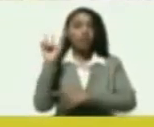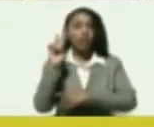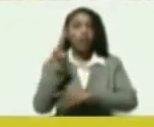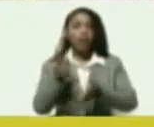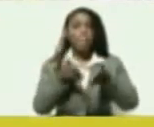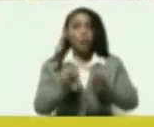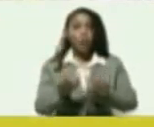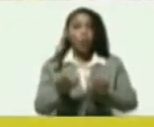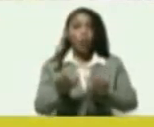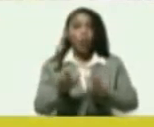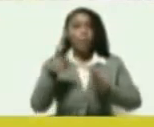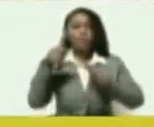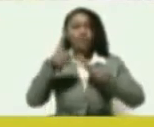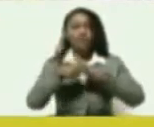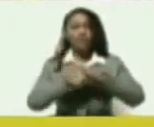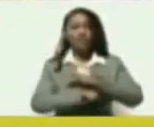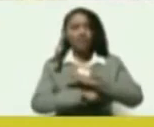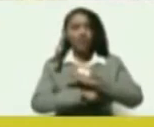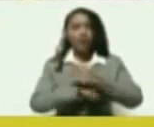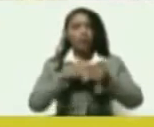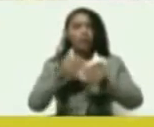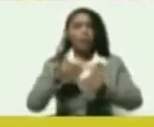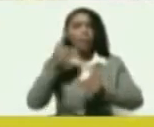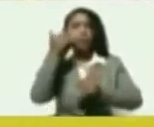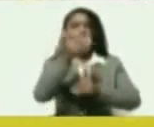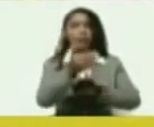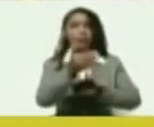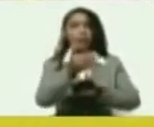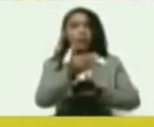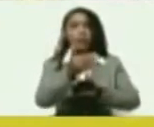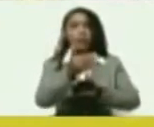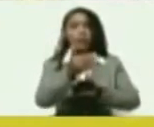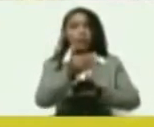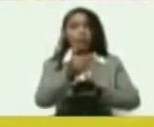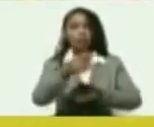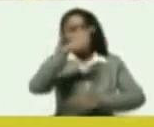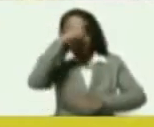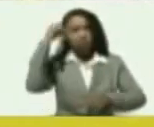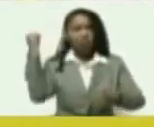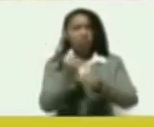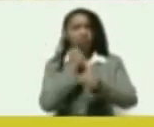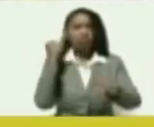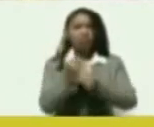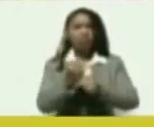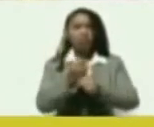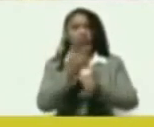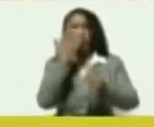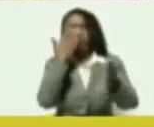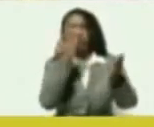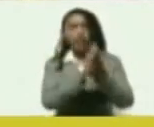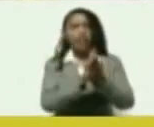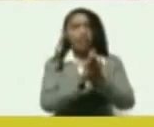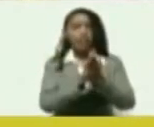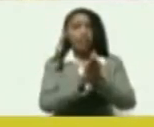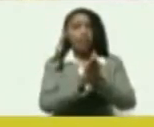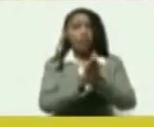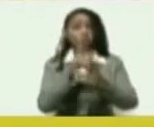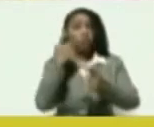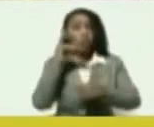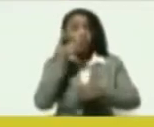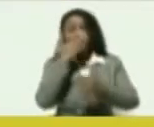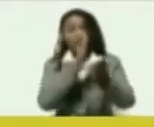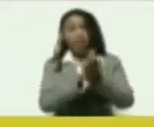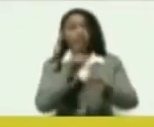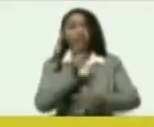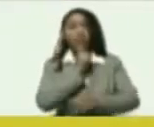Venezuela needs a deep rebirth after the calamities we have faced,